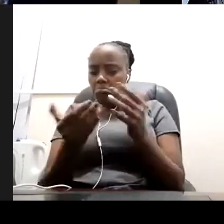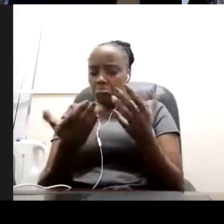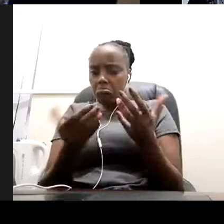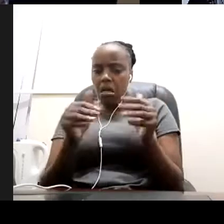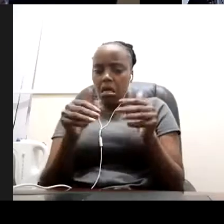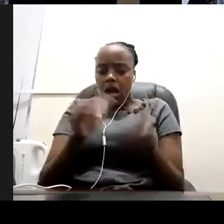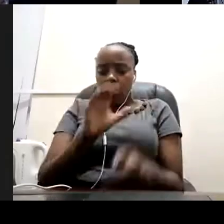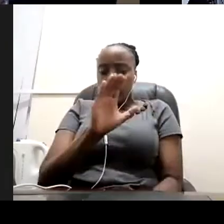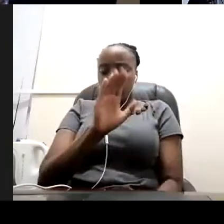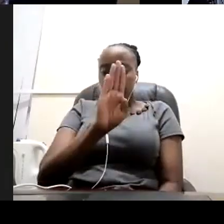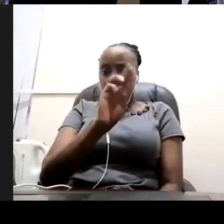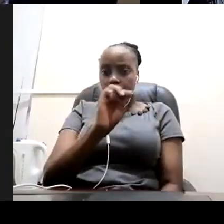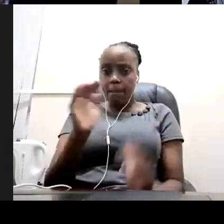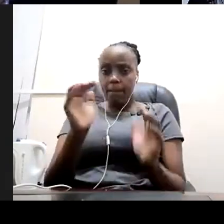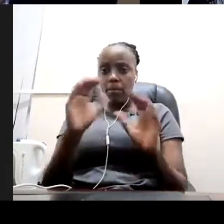CBM Global